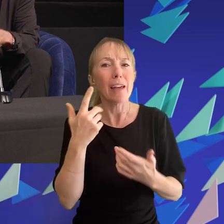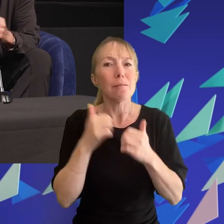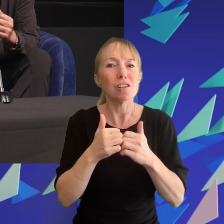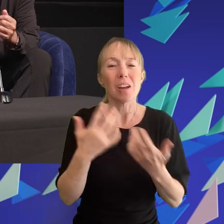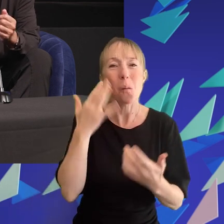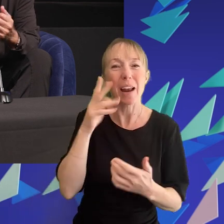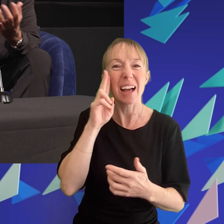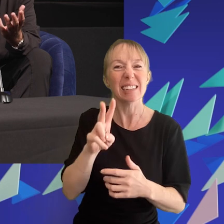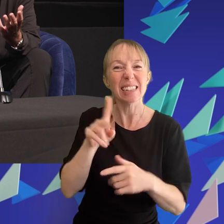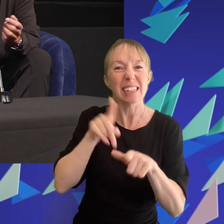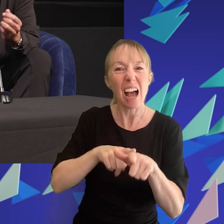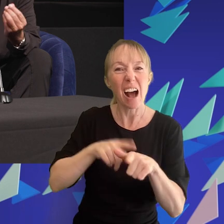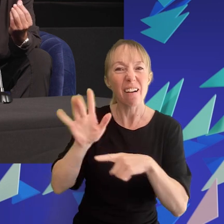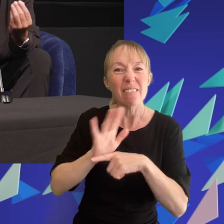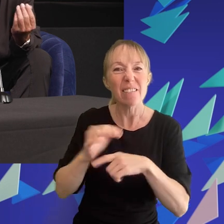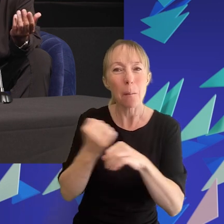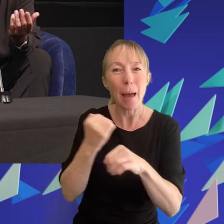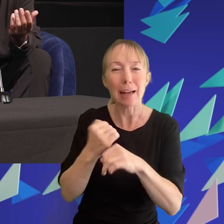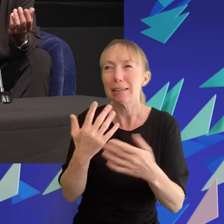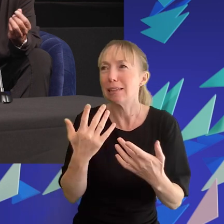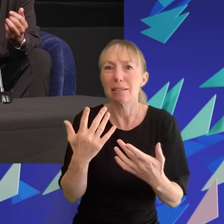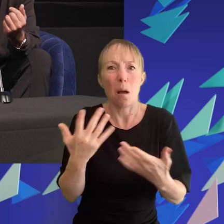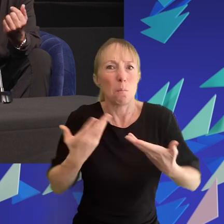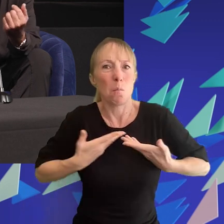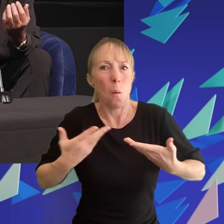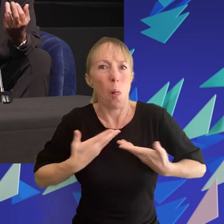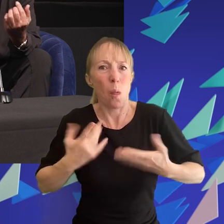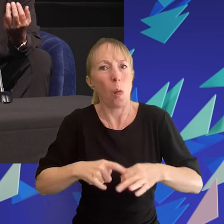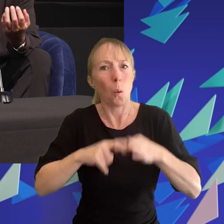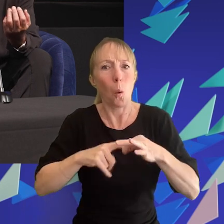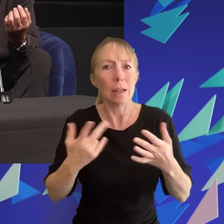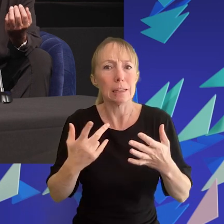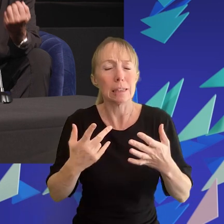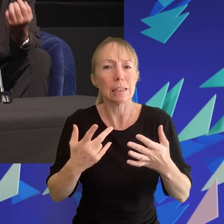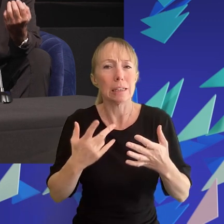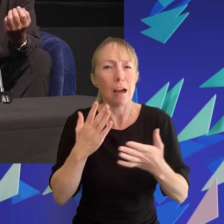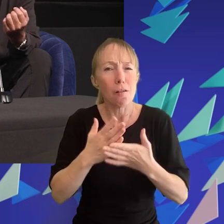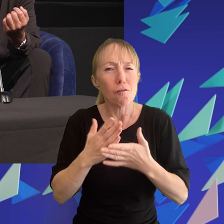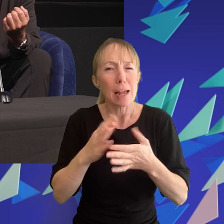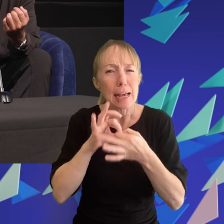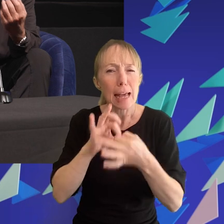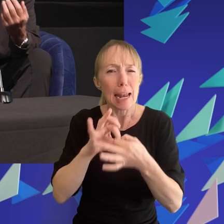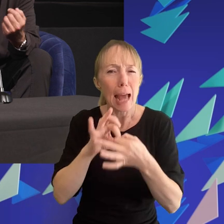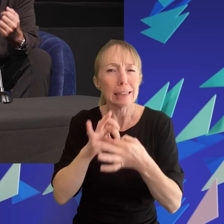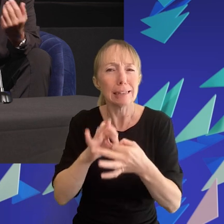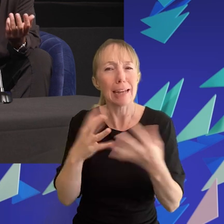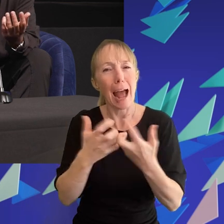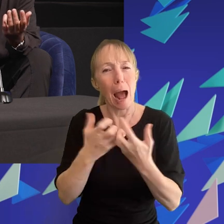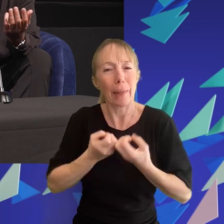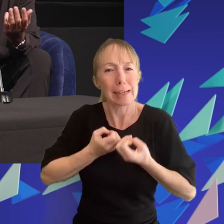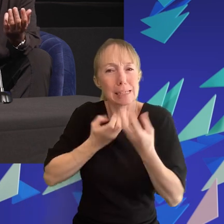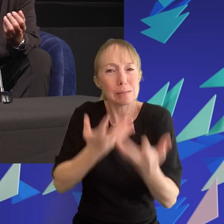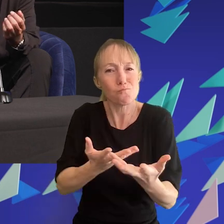see young filmmakers, I don't care about the quality of things. I always very connected with the way they